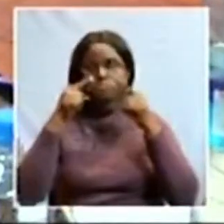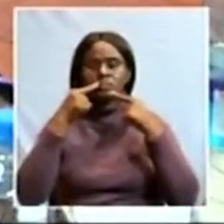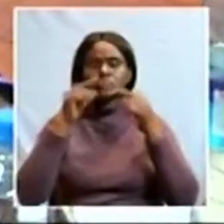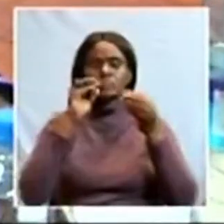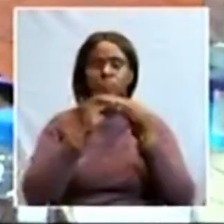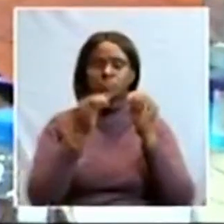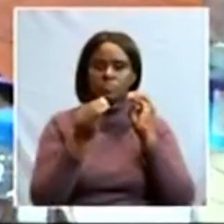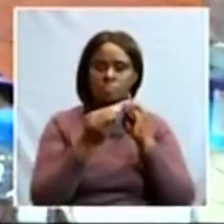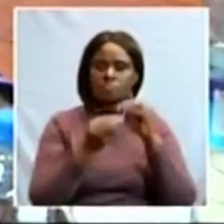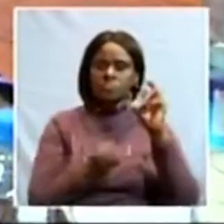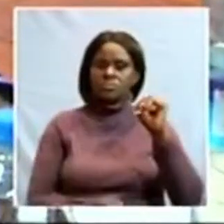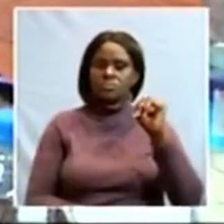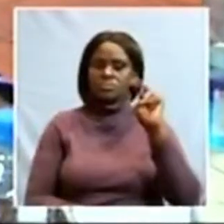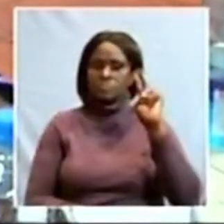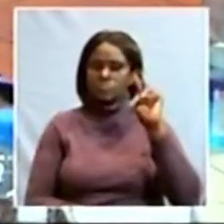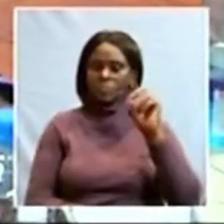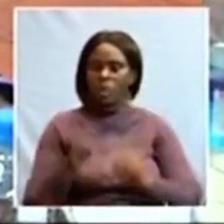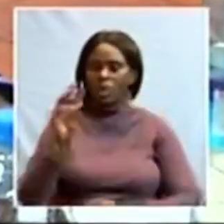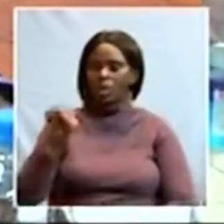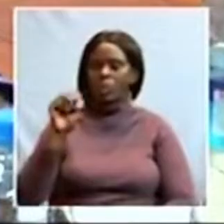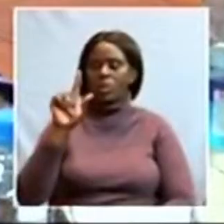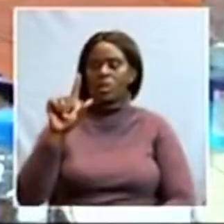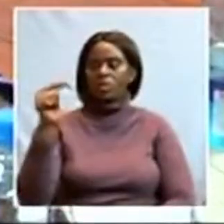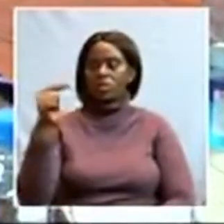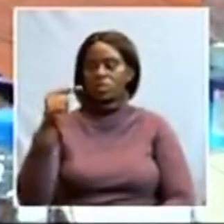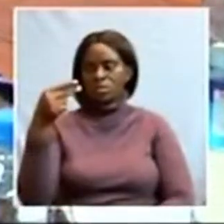number MLGH